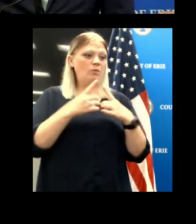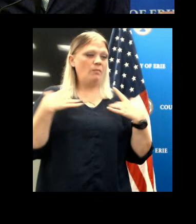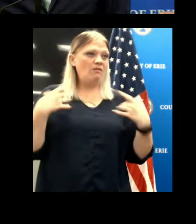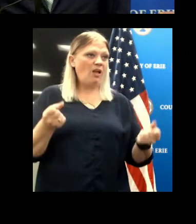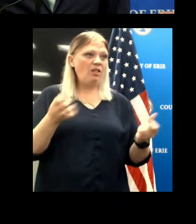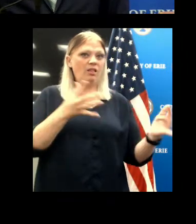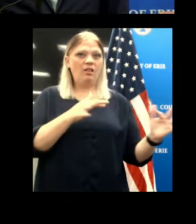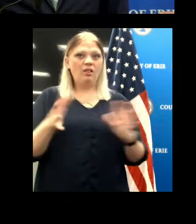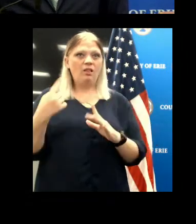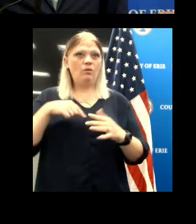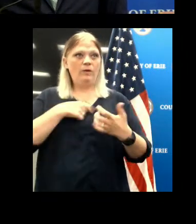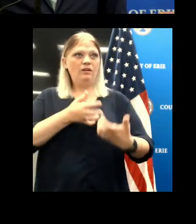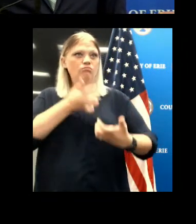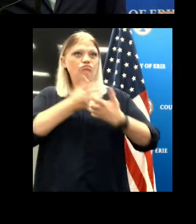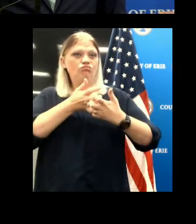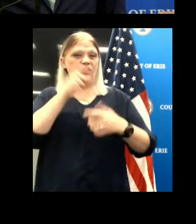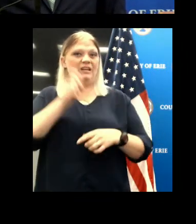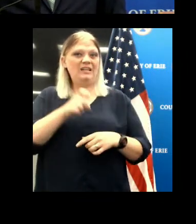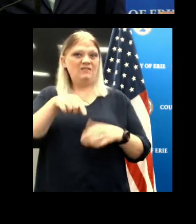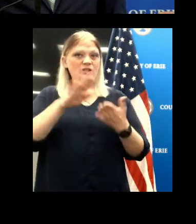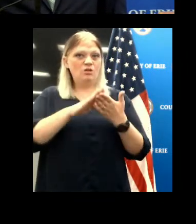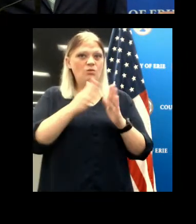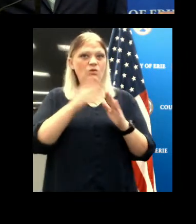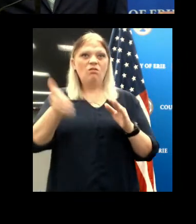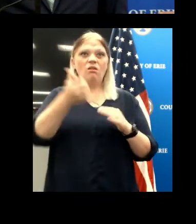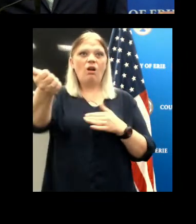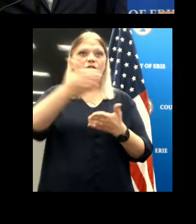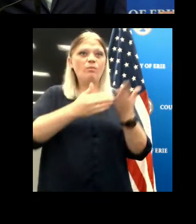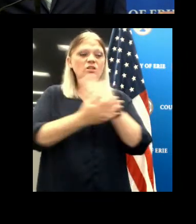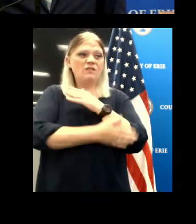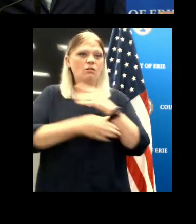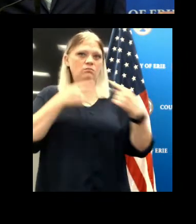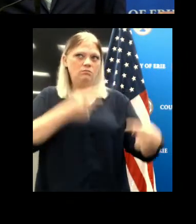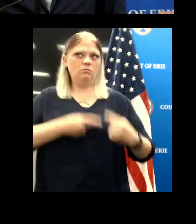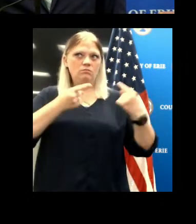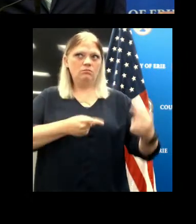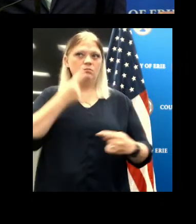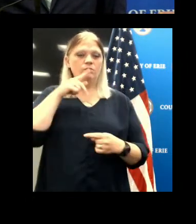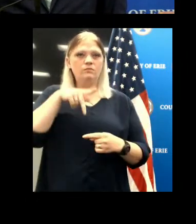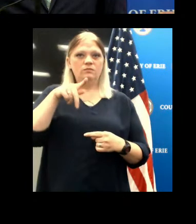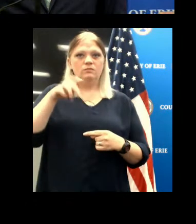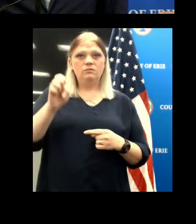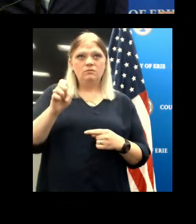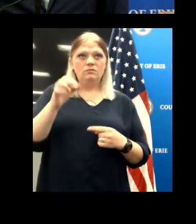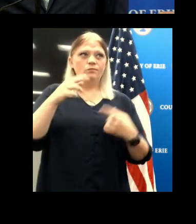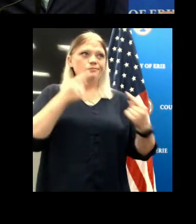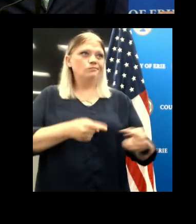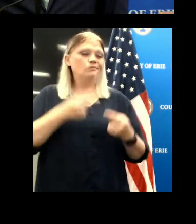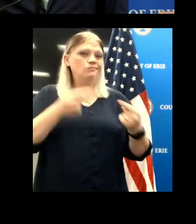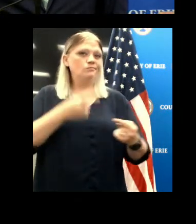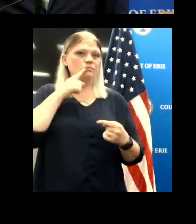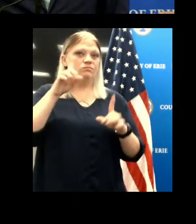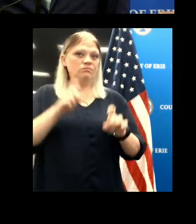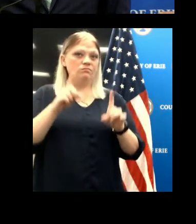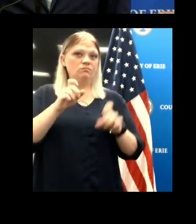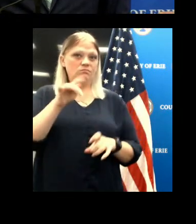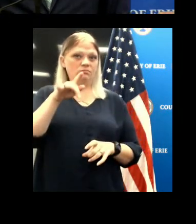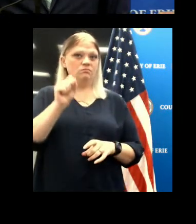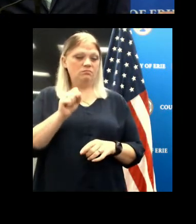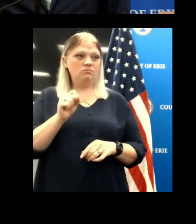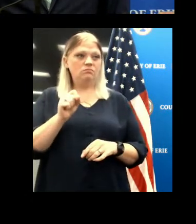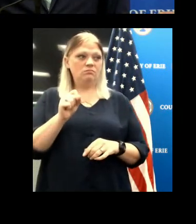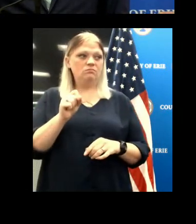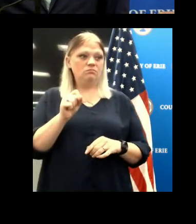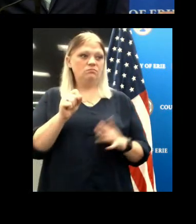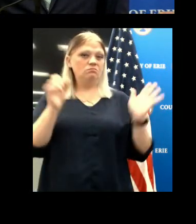we've been able to meet the needs of this community while other parts of the country are struggling for PPE or struggling for testing kits. And it